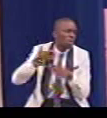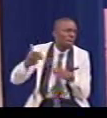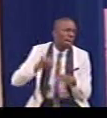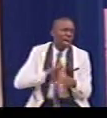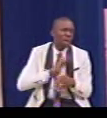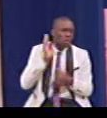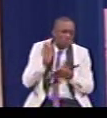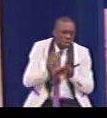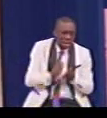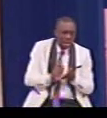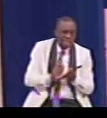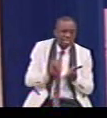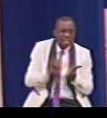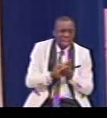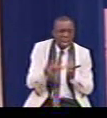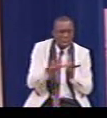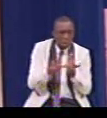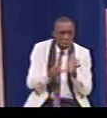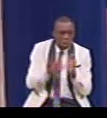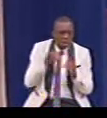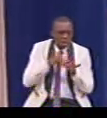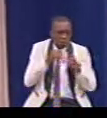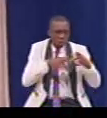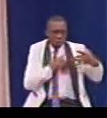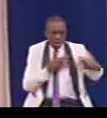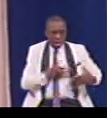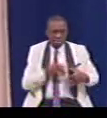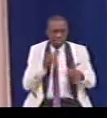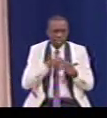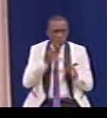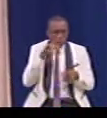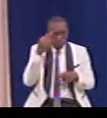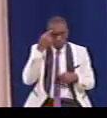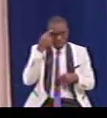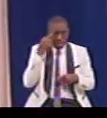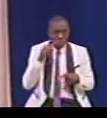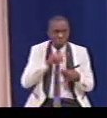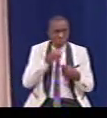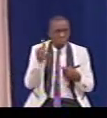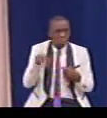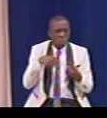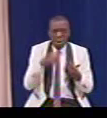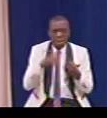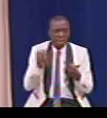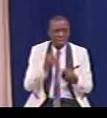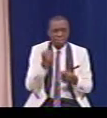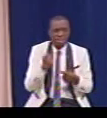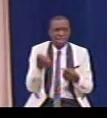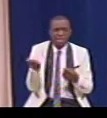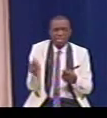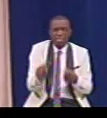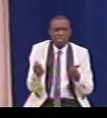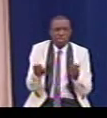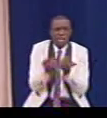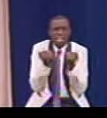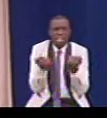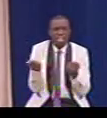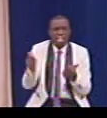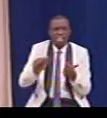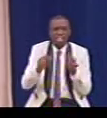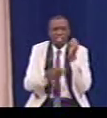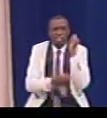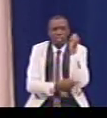your mind so that whenever there is any Challenge and whenever there's any Temptation or trial you will remember the word because it is